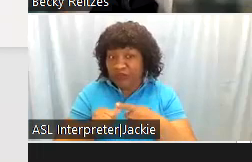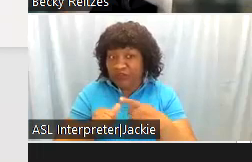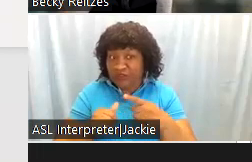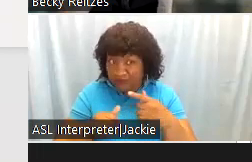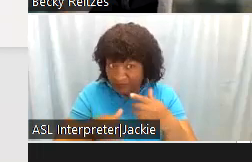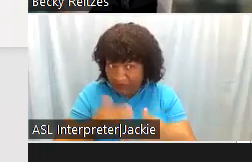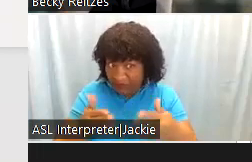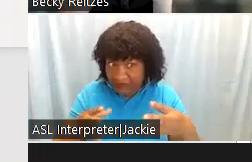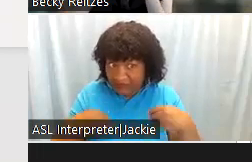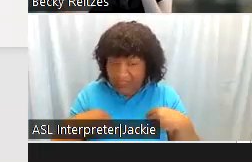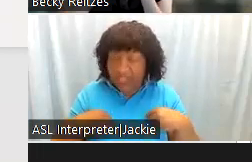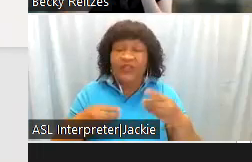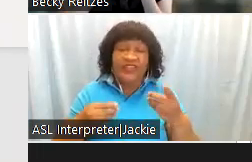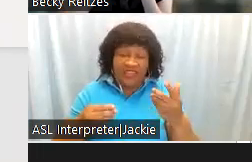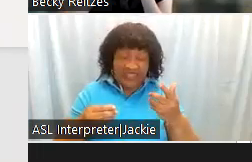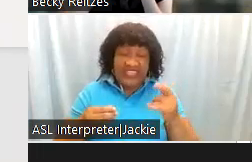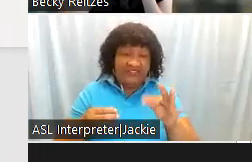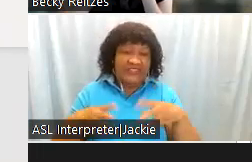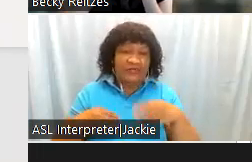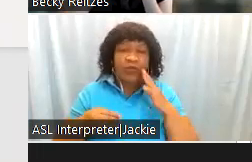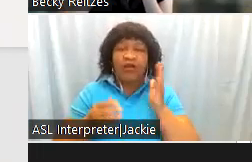to fill out a larger application.